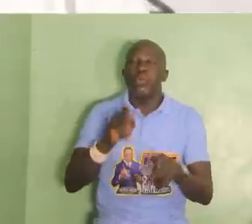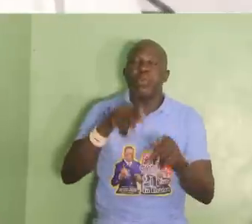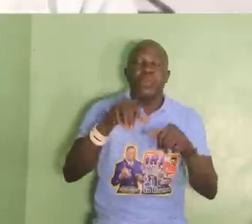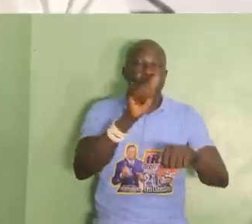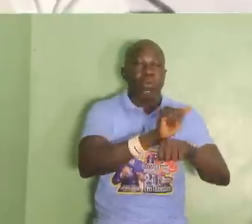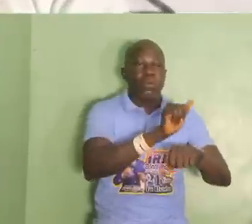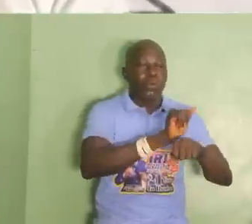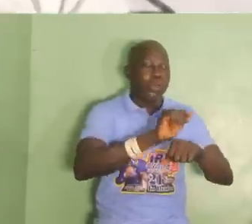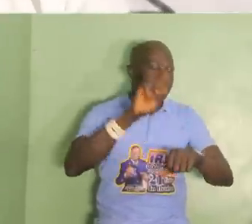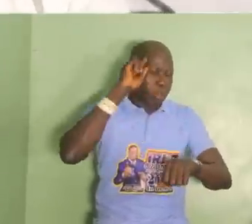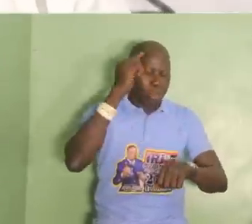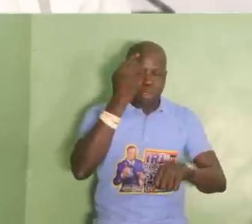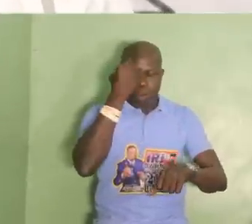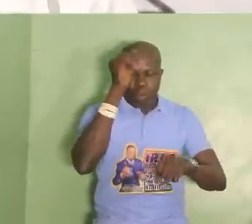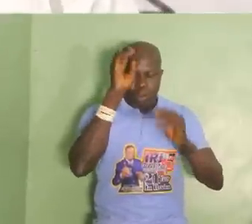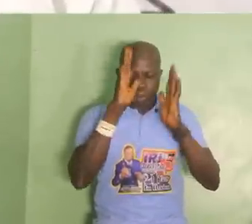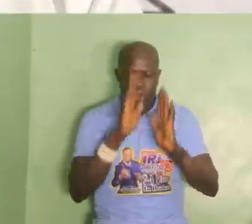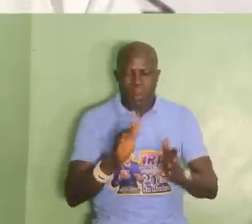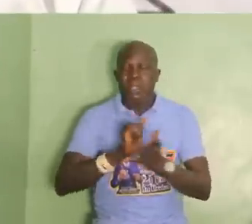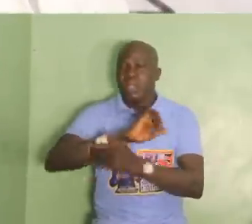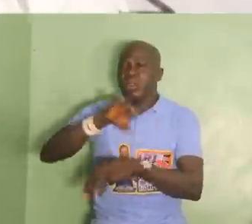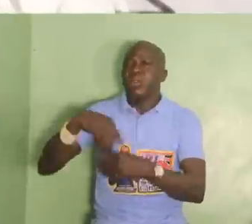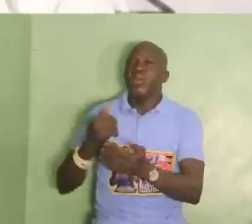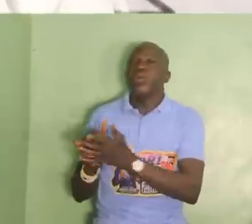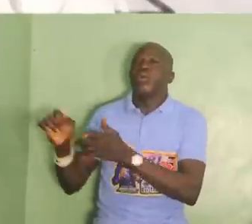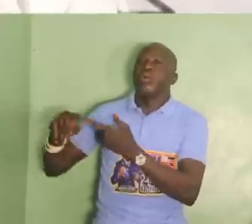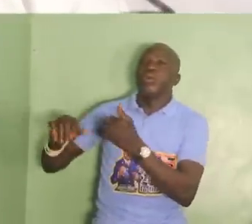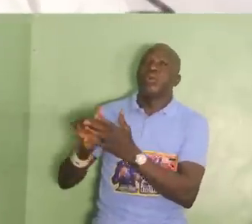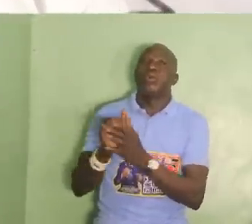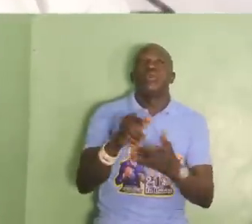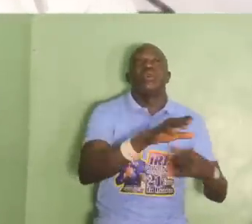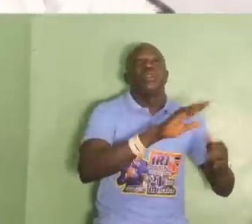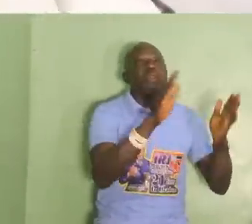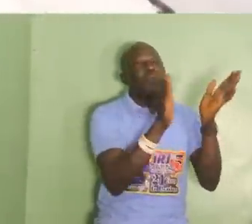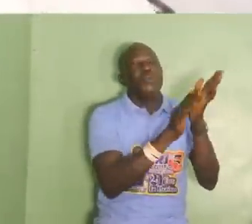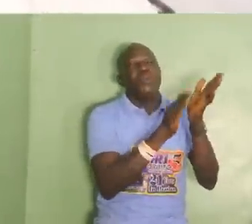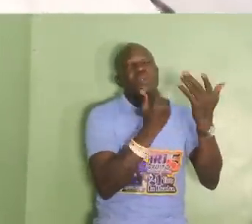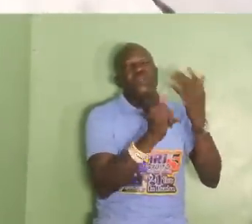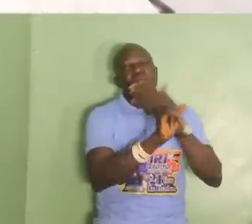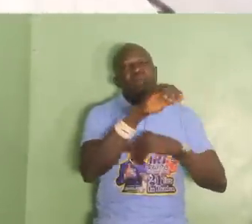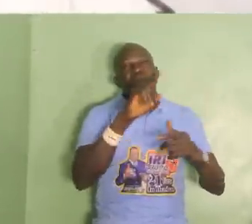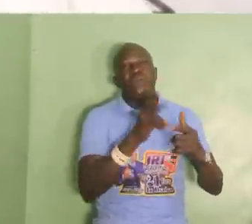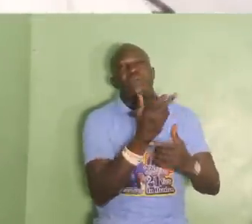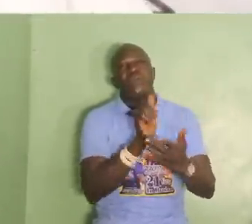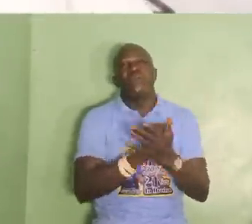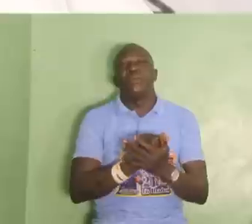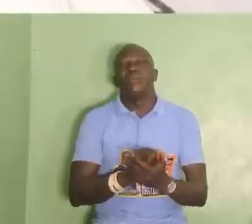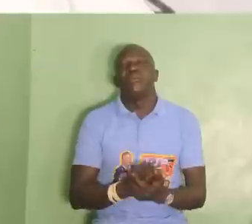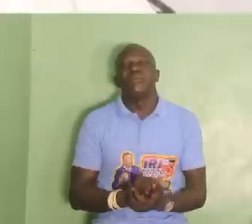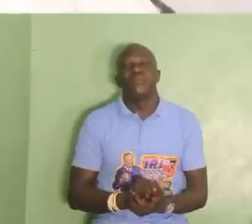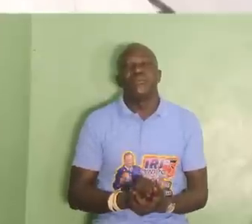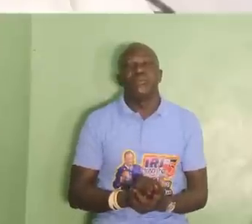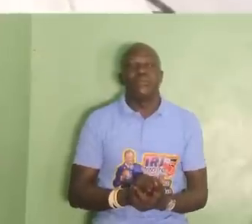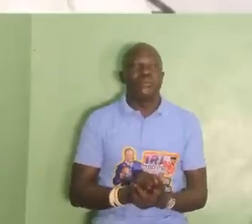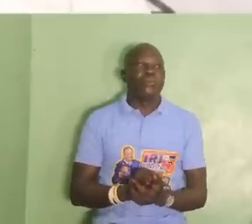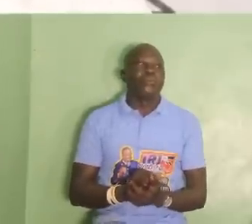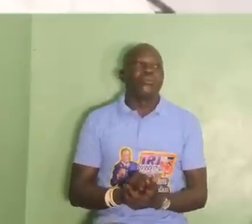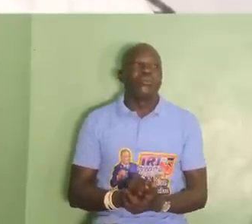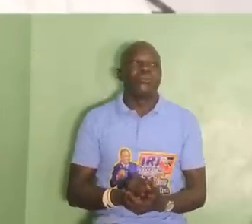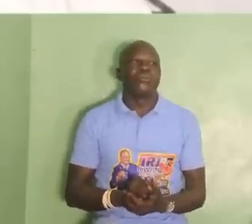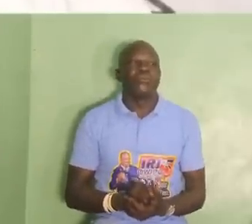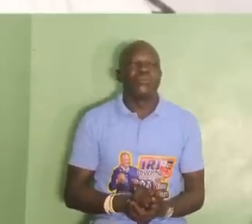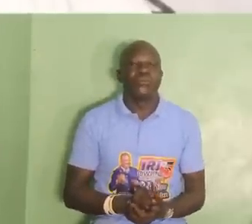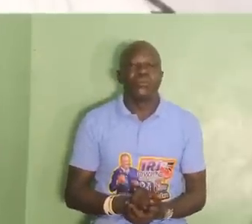Listen to me, sir. Lẹyin yin Olorun lo. After glorifying the Almighty God. Lẹyin ayo nla. After the great joy. Lẹyin idunlo